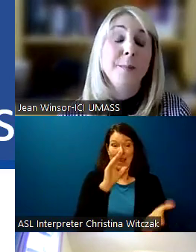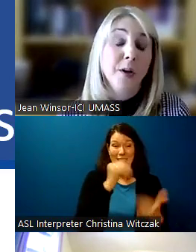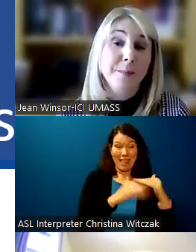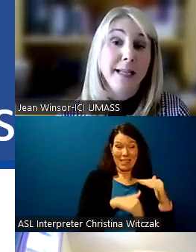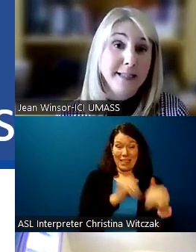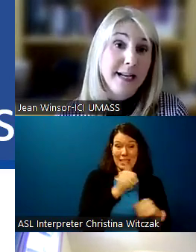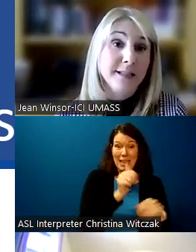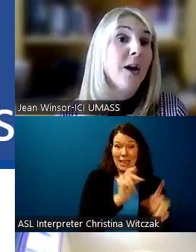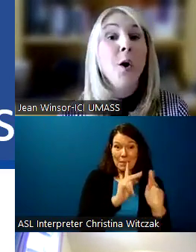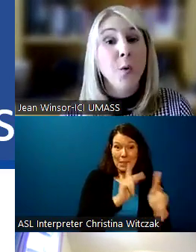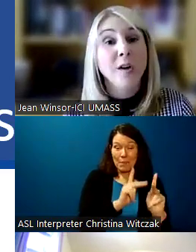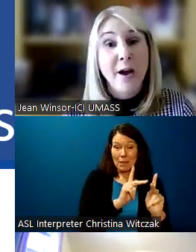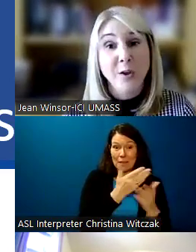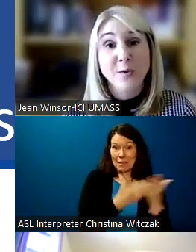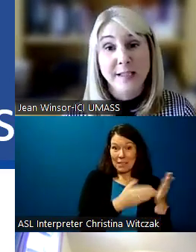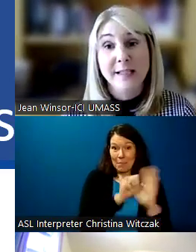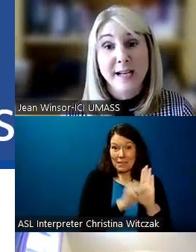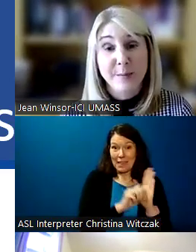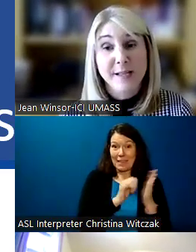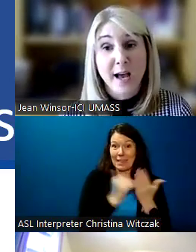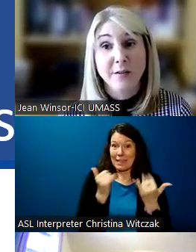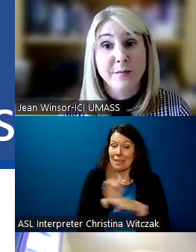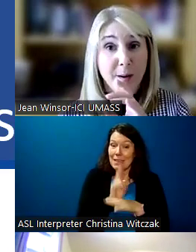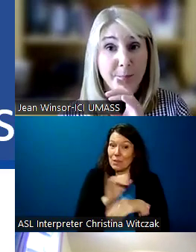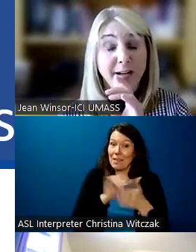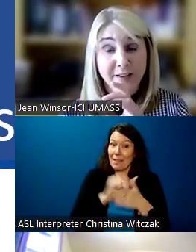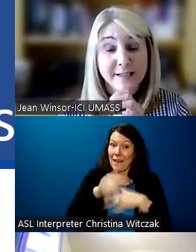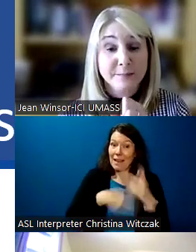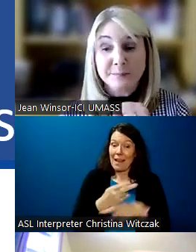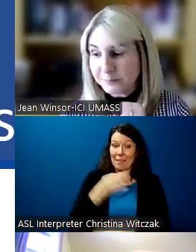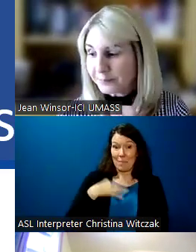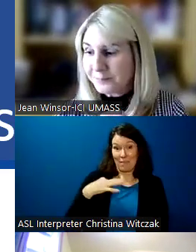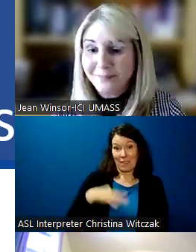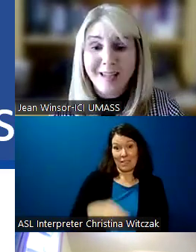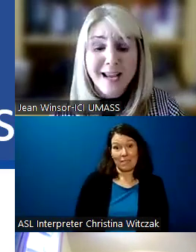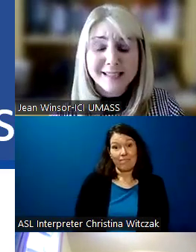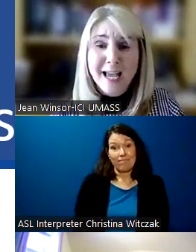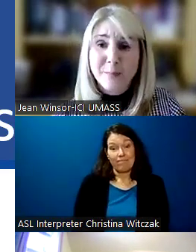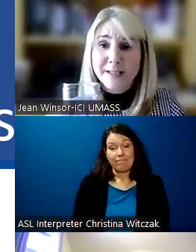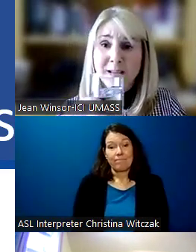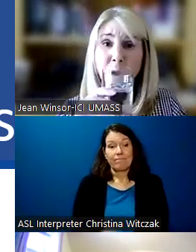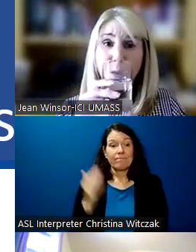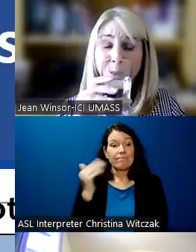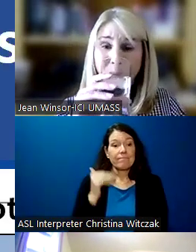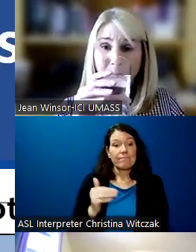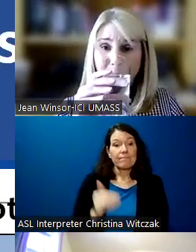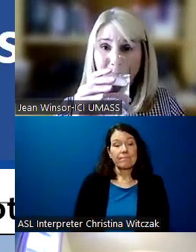10 people in many states who are now using these types of benefits. Next slide, please.